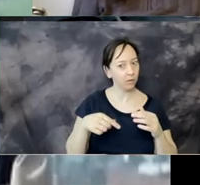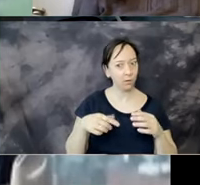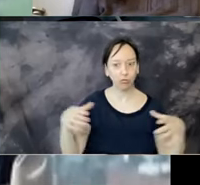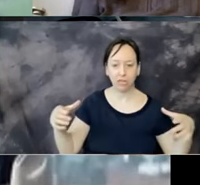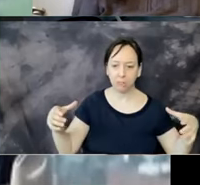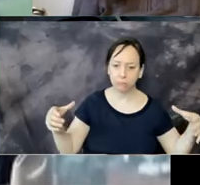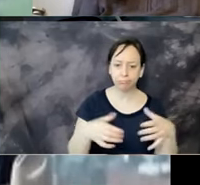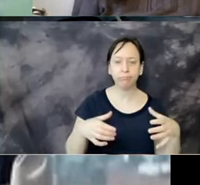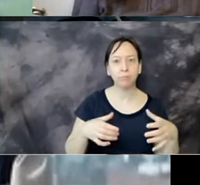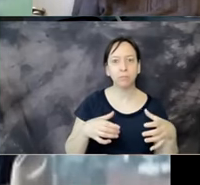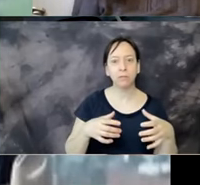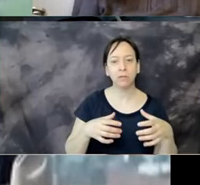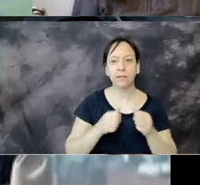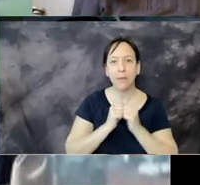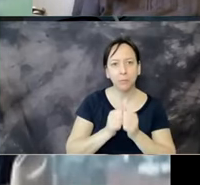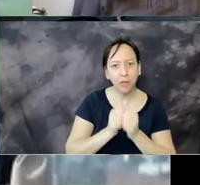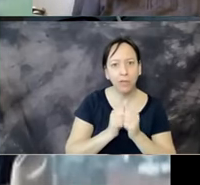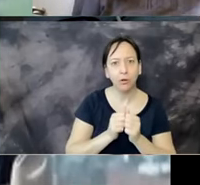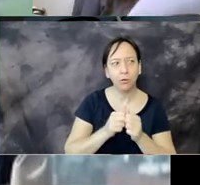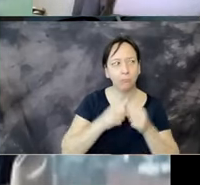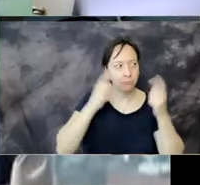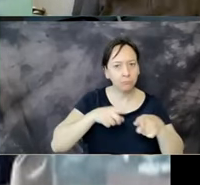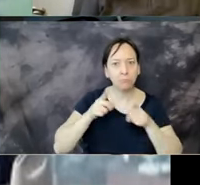of both the House and Senate.